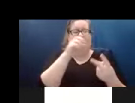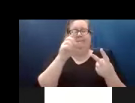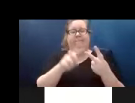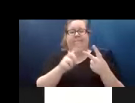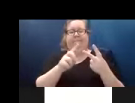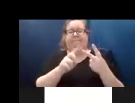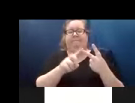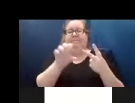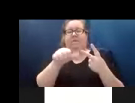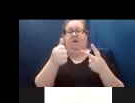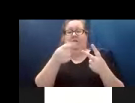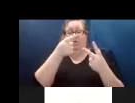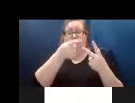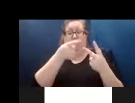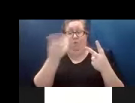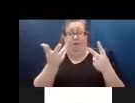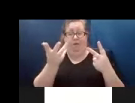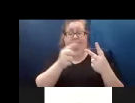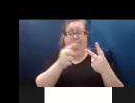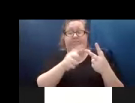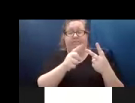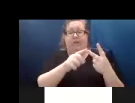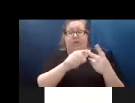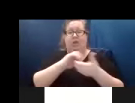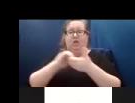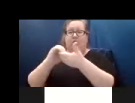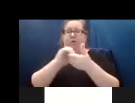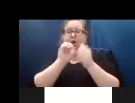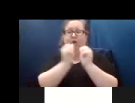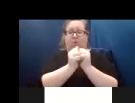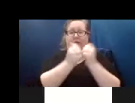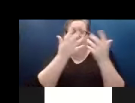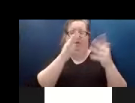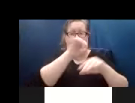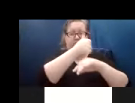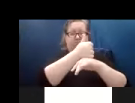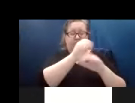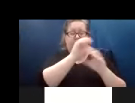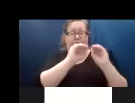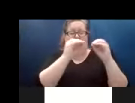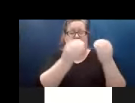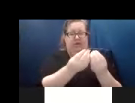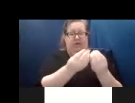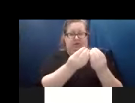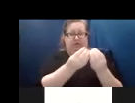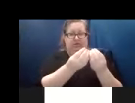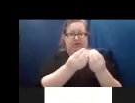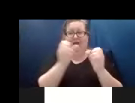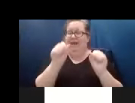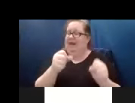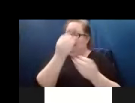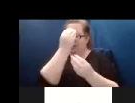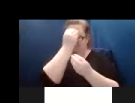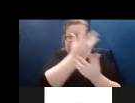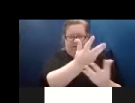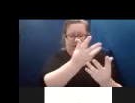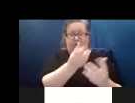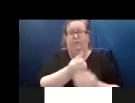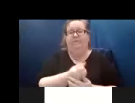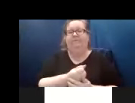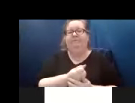The other major goal is to partner with existing organizations. And I can tell you, in the few